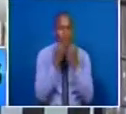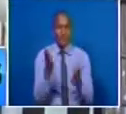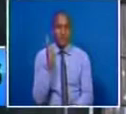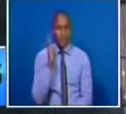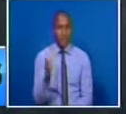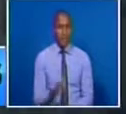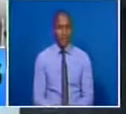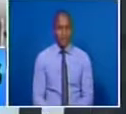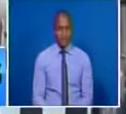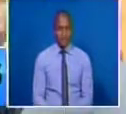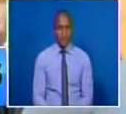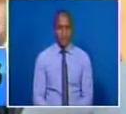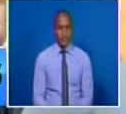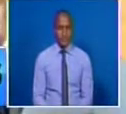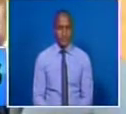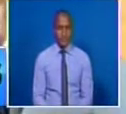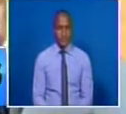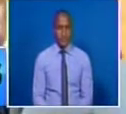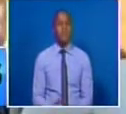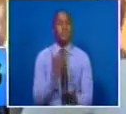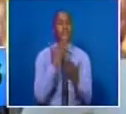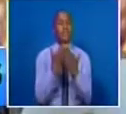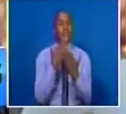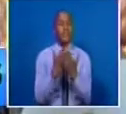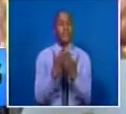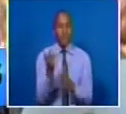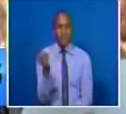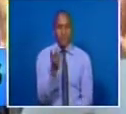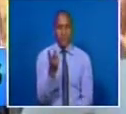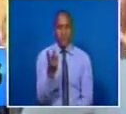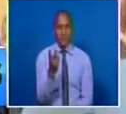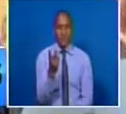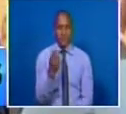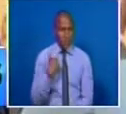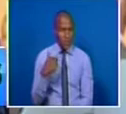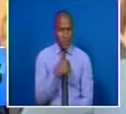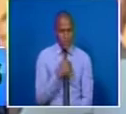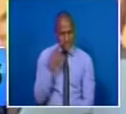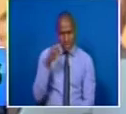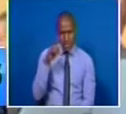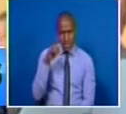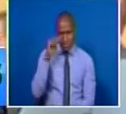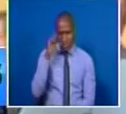expectations are. Over to you now, Larry. All right, many thanks, Catherine, Duncan. We were just looking at Professor Michael